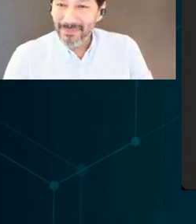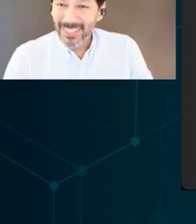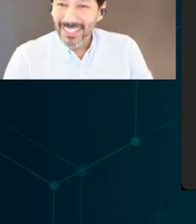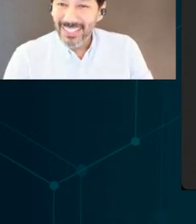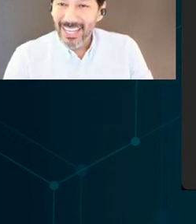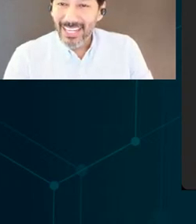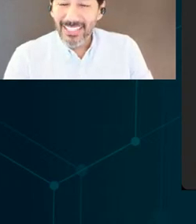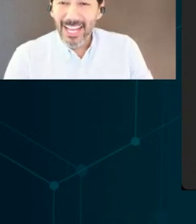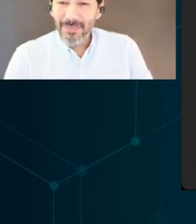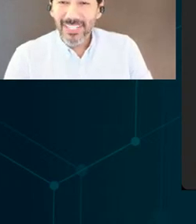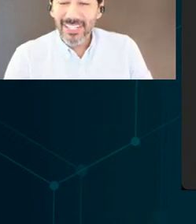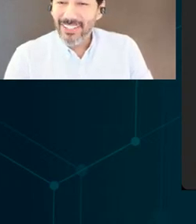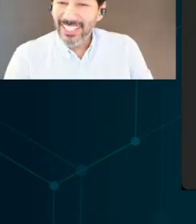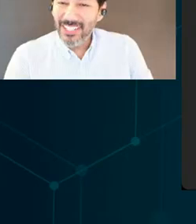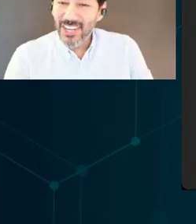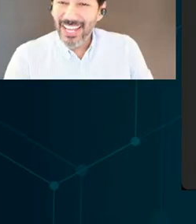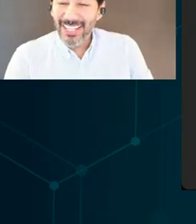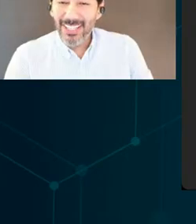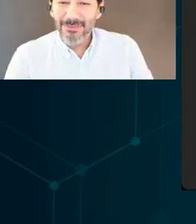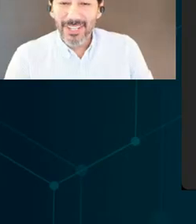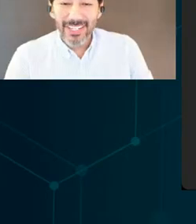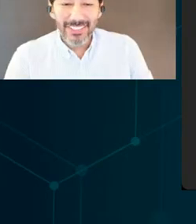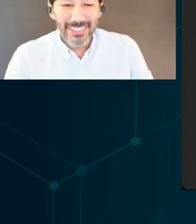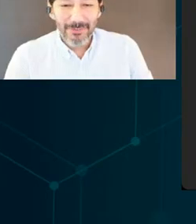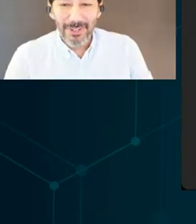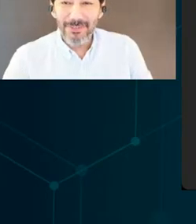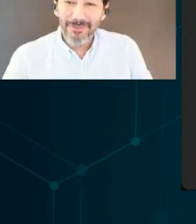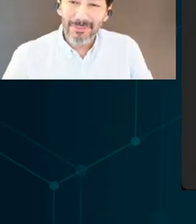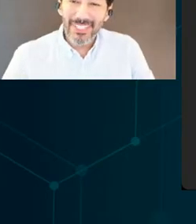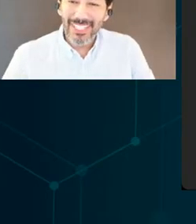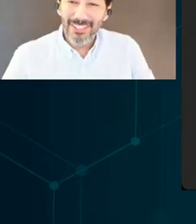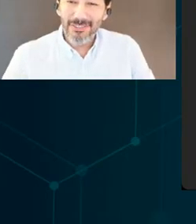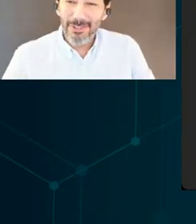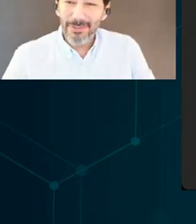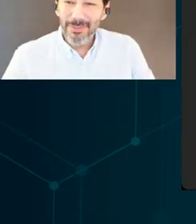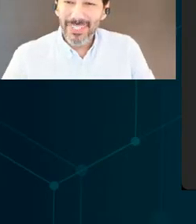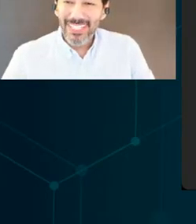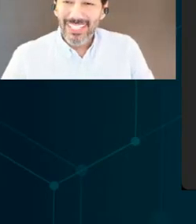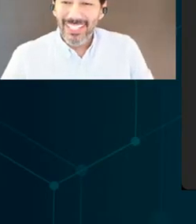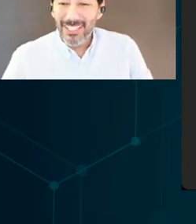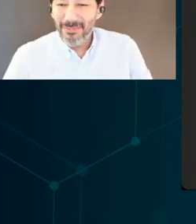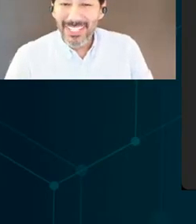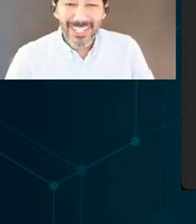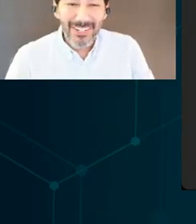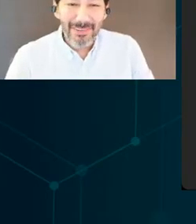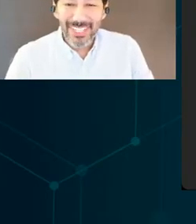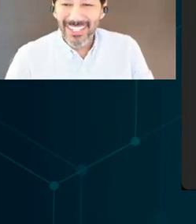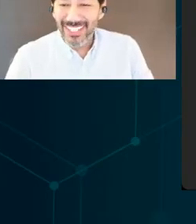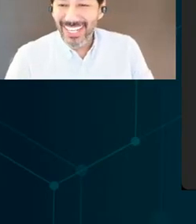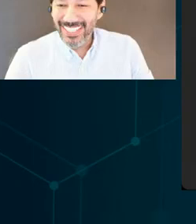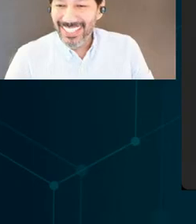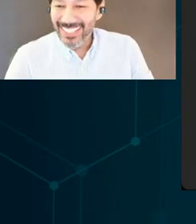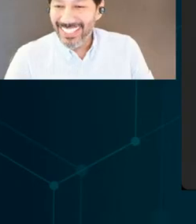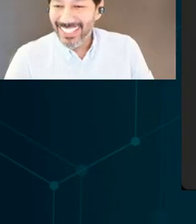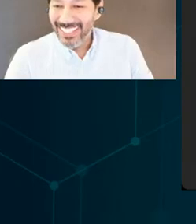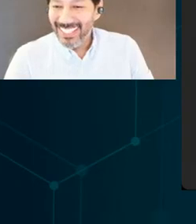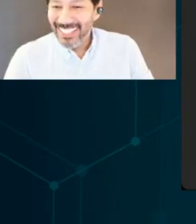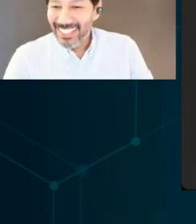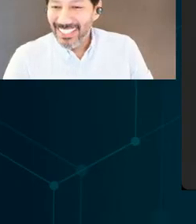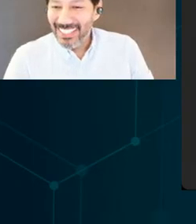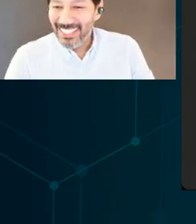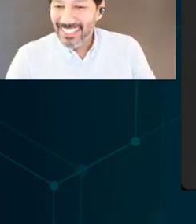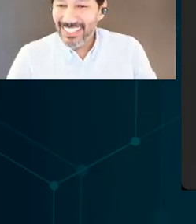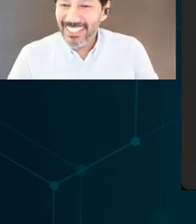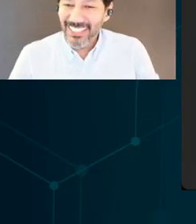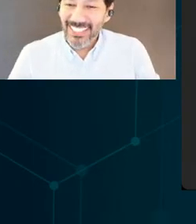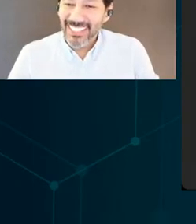How many are in the chat? I'd love to know from the control room. You must know how many are connected.